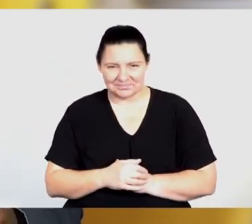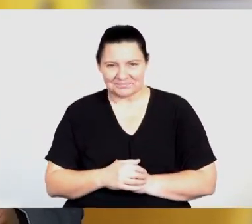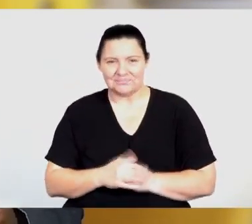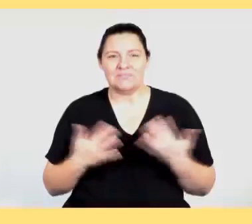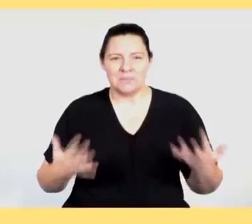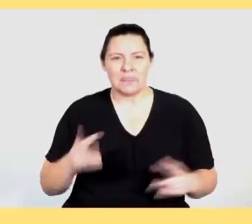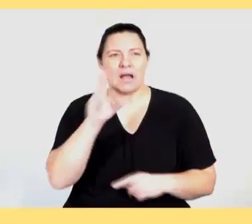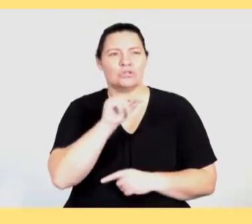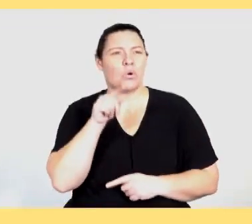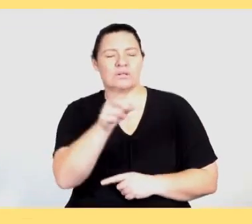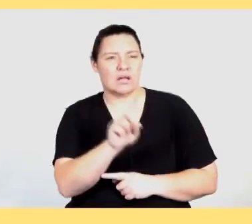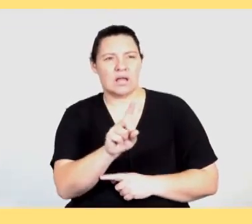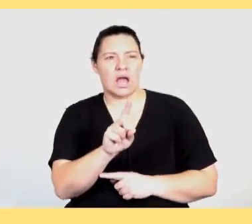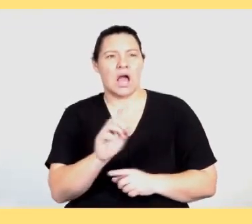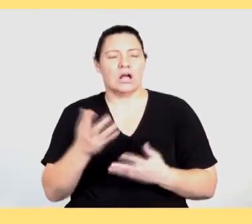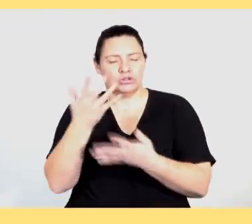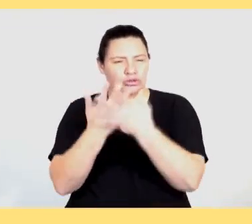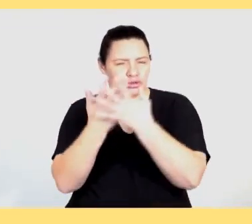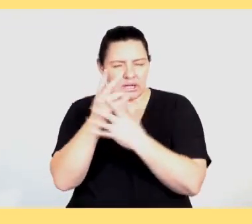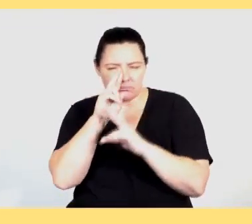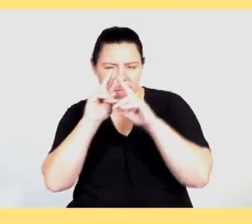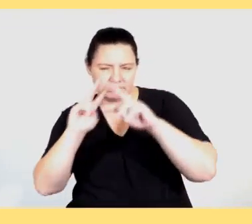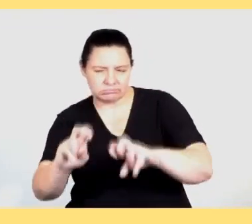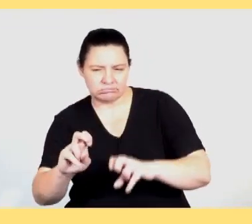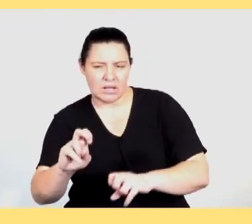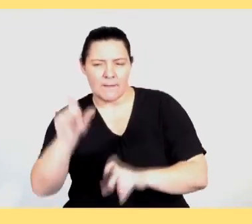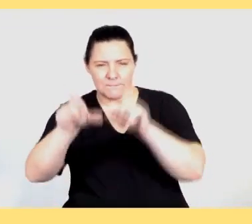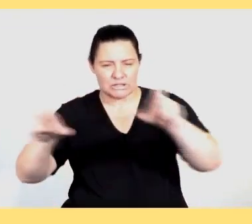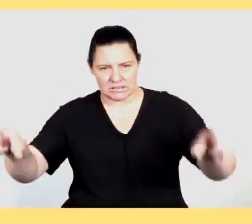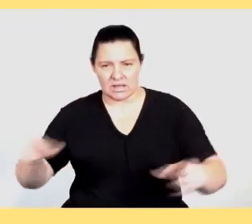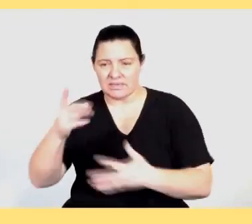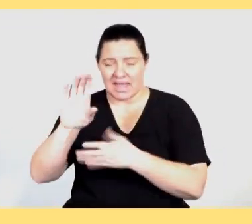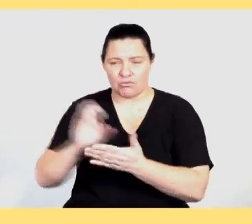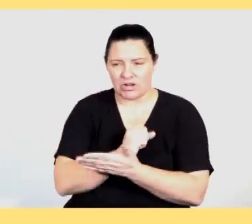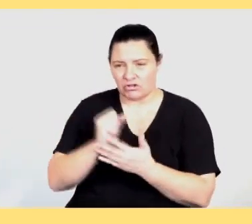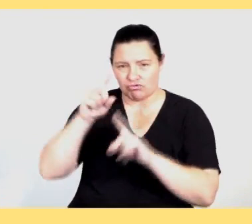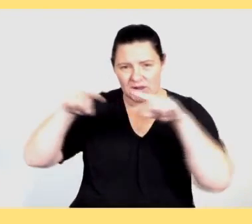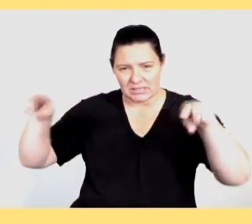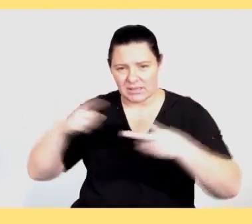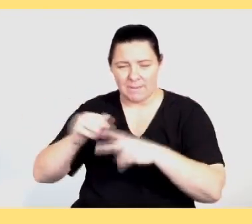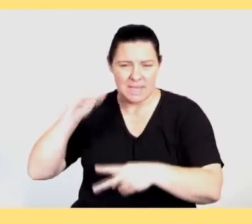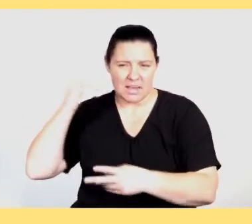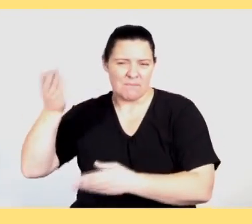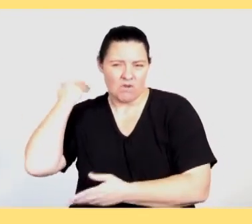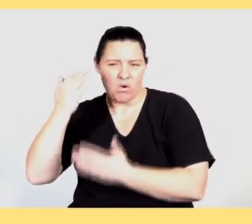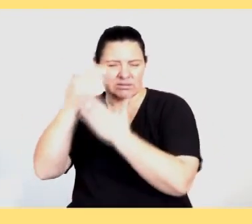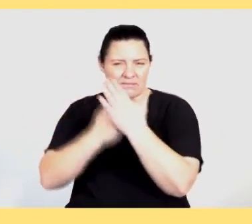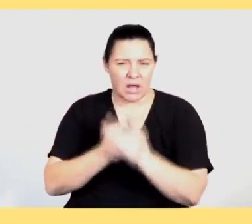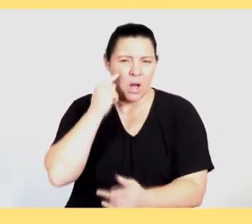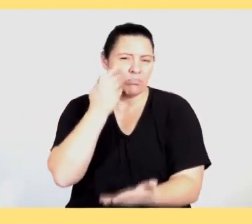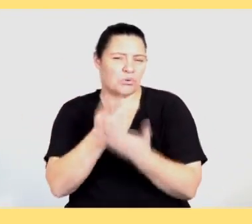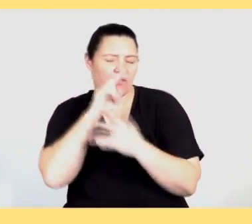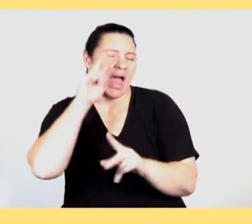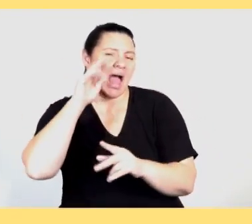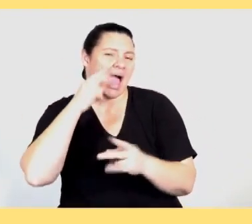in this lesson. We spoke of the screening of debtors, that is checking the following: their credit rating at the bank, the past records, the